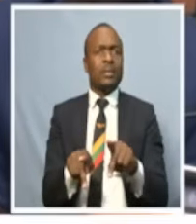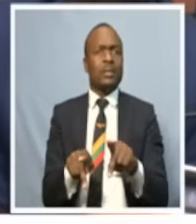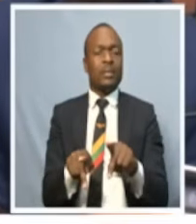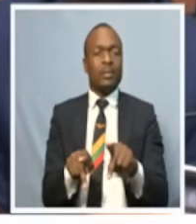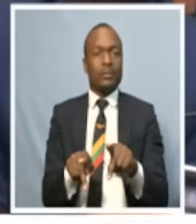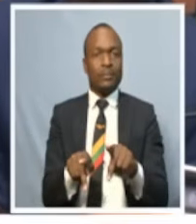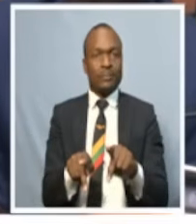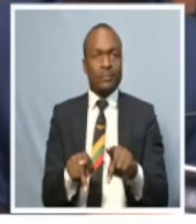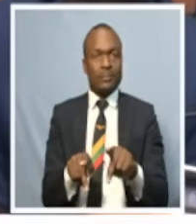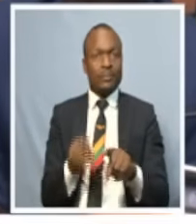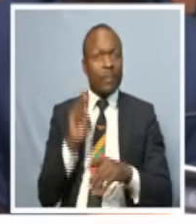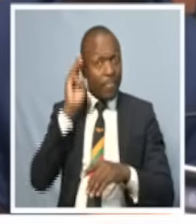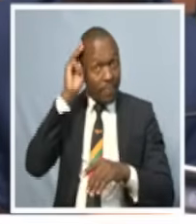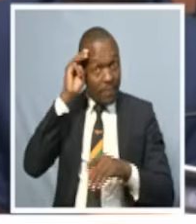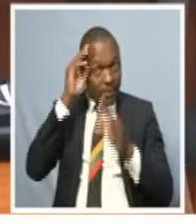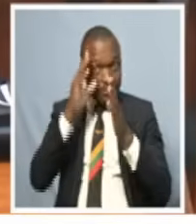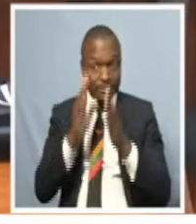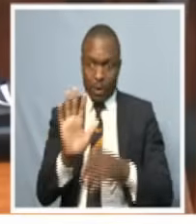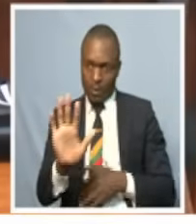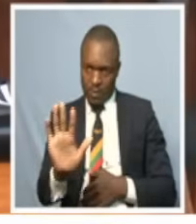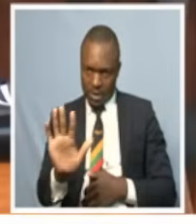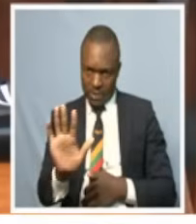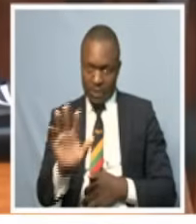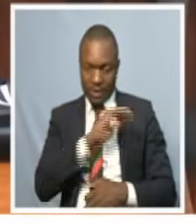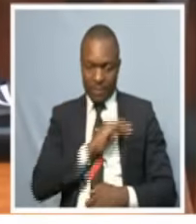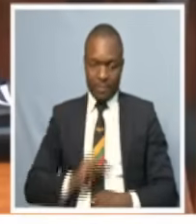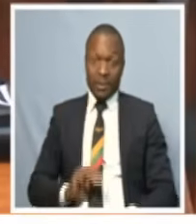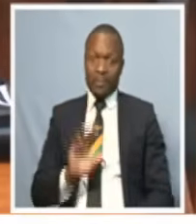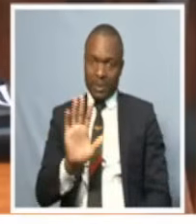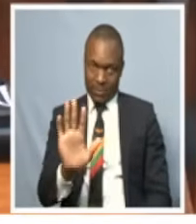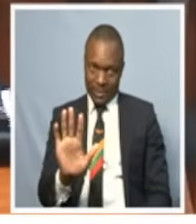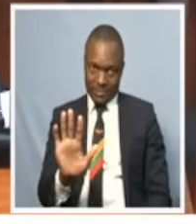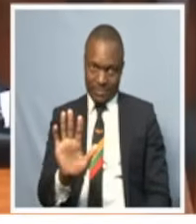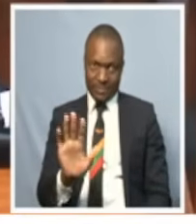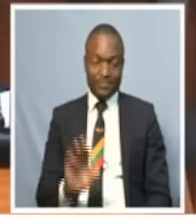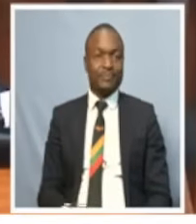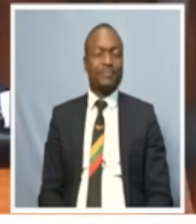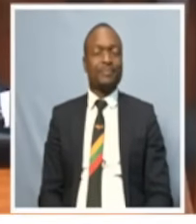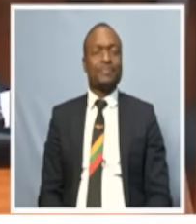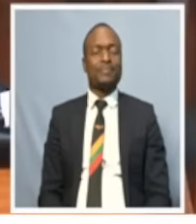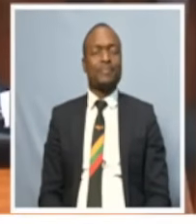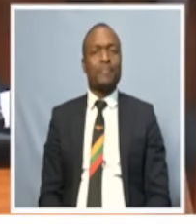and then the minister there, Madam Speaker. Honorable Member for Nakonde.